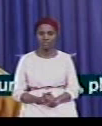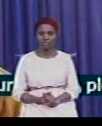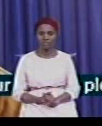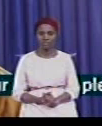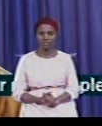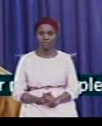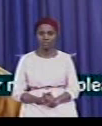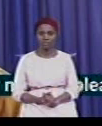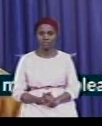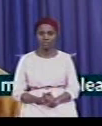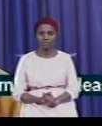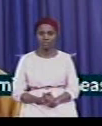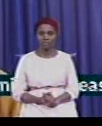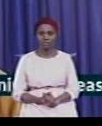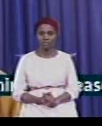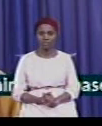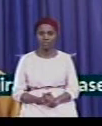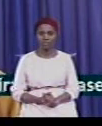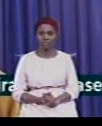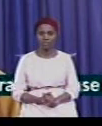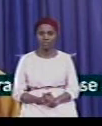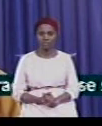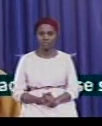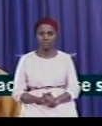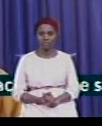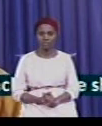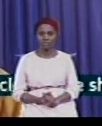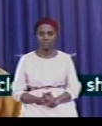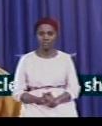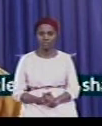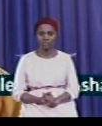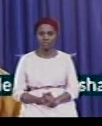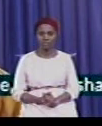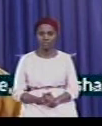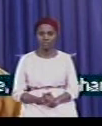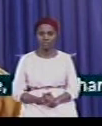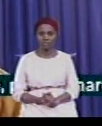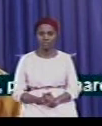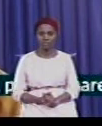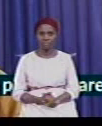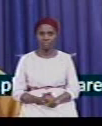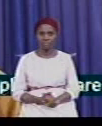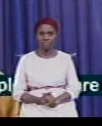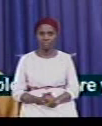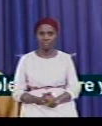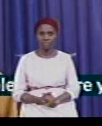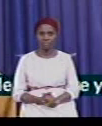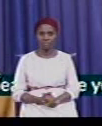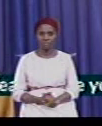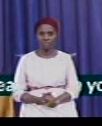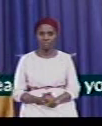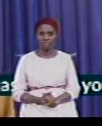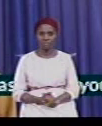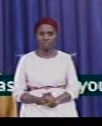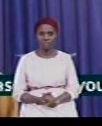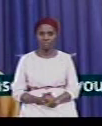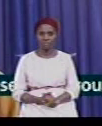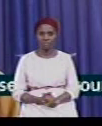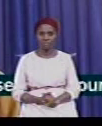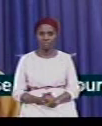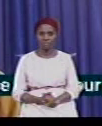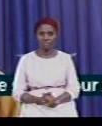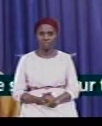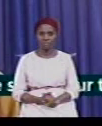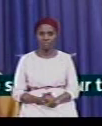ye kwa crusade na weni ye sa ahoni, ma mpaba. Enti, Thursday na ye ba hano, na akulane ni